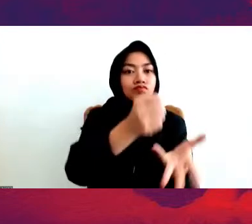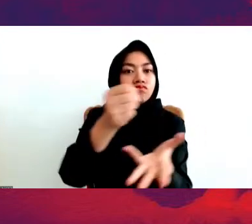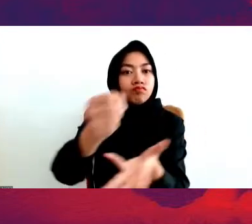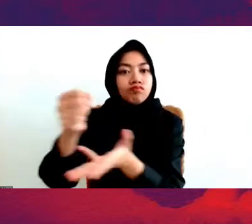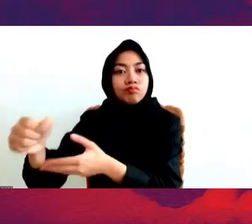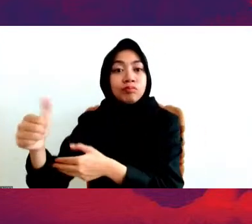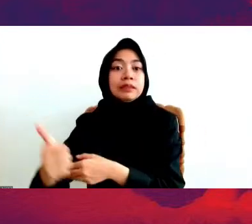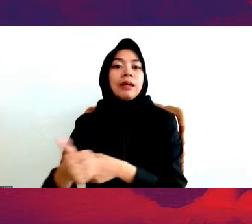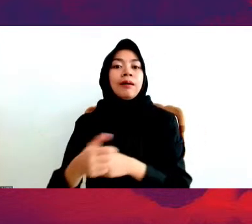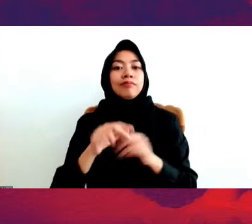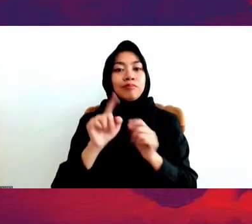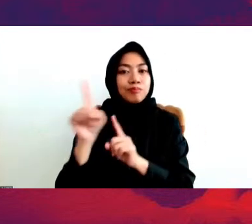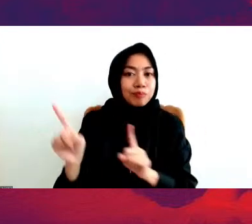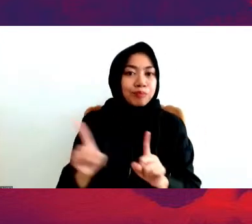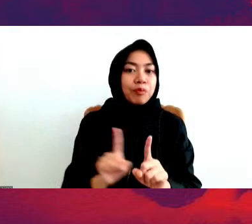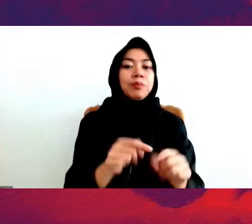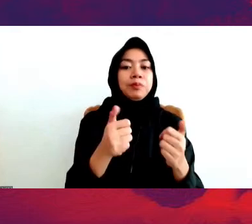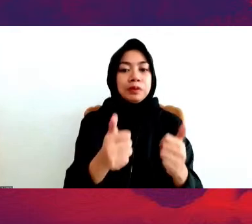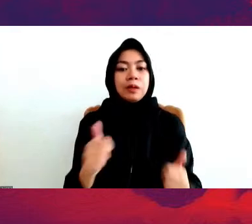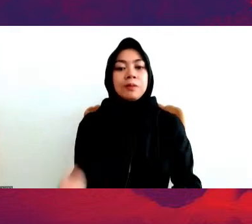government. Next one.